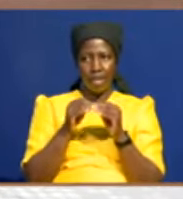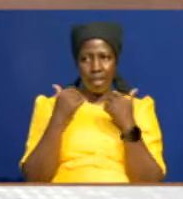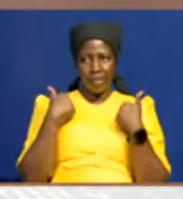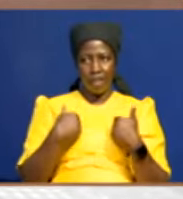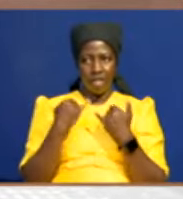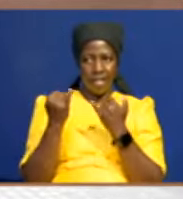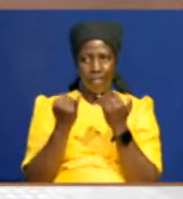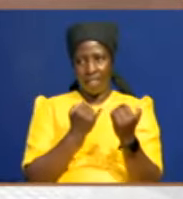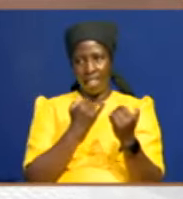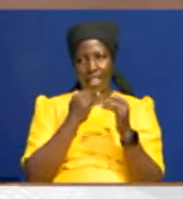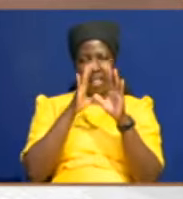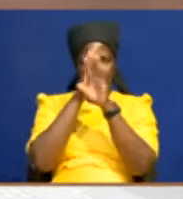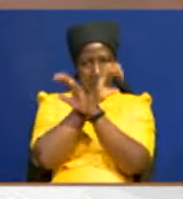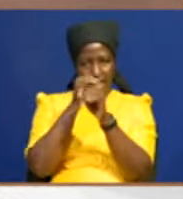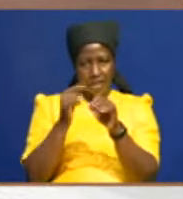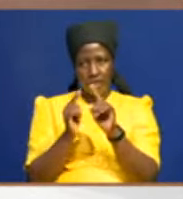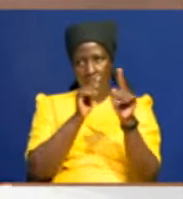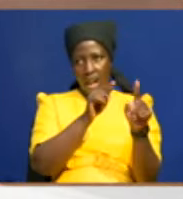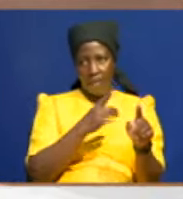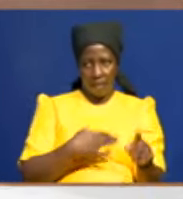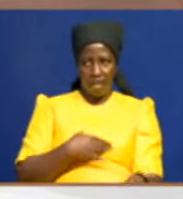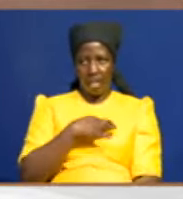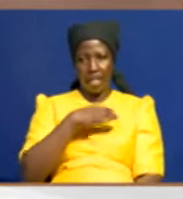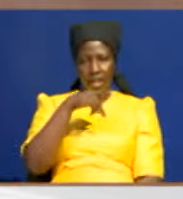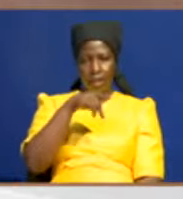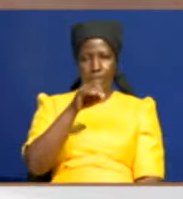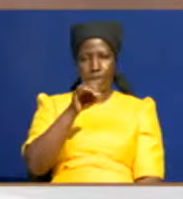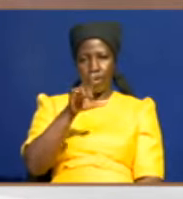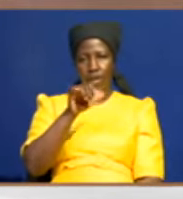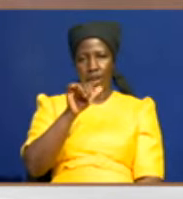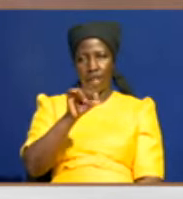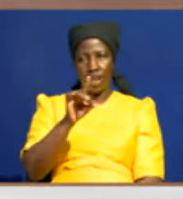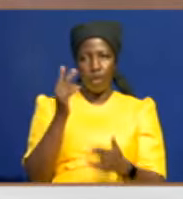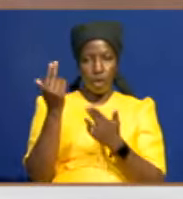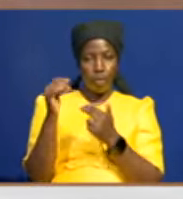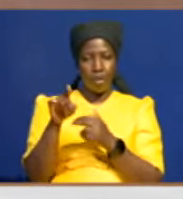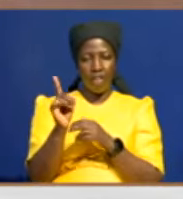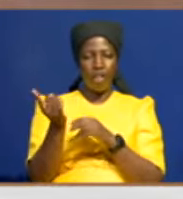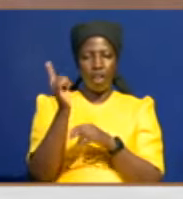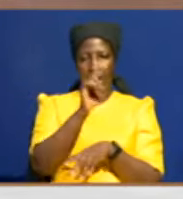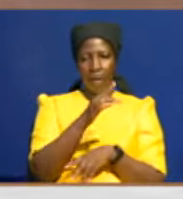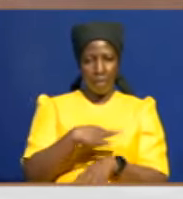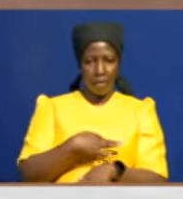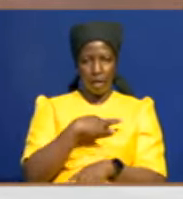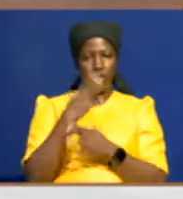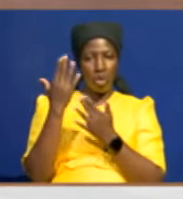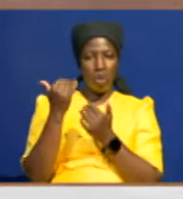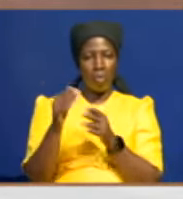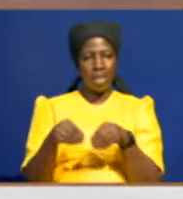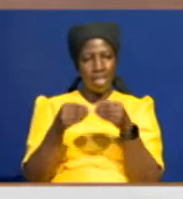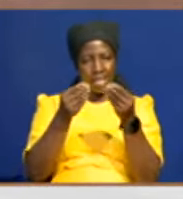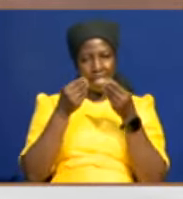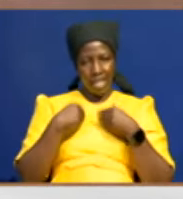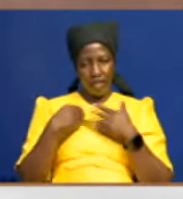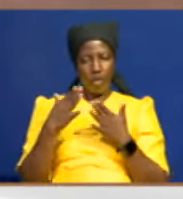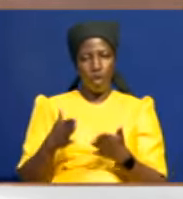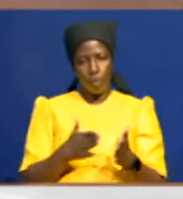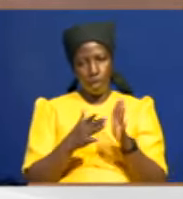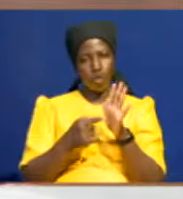President to visit Poland. We hope that His Excellency will visit us. We hope that it will give us an opportunity to show also to